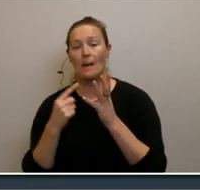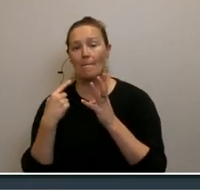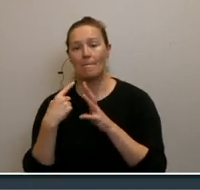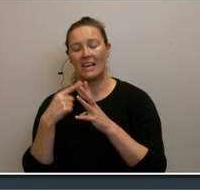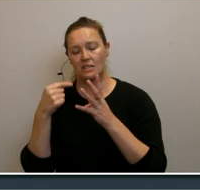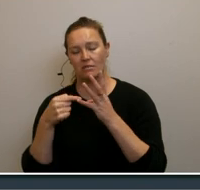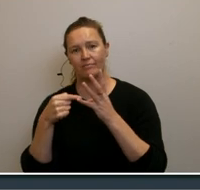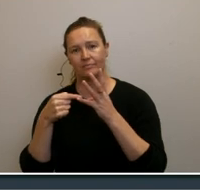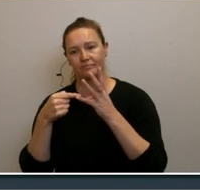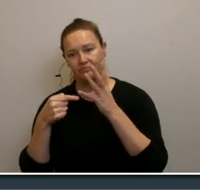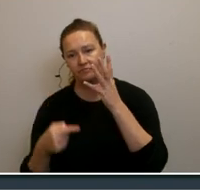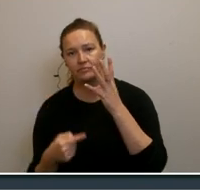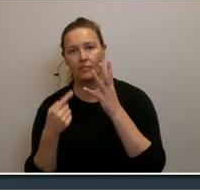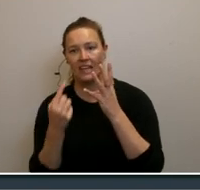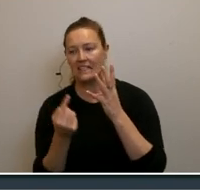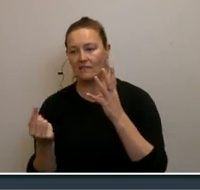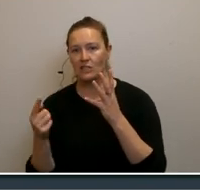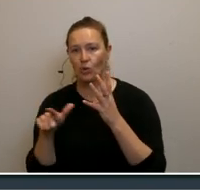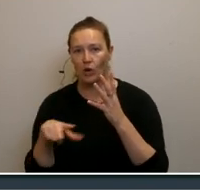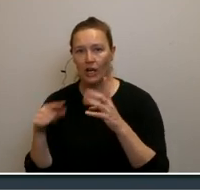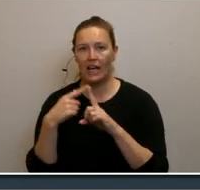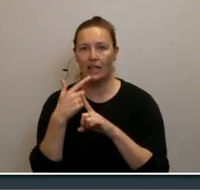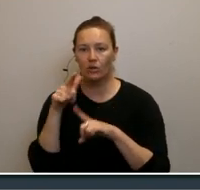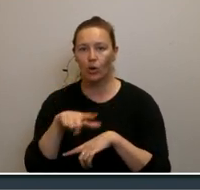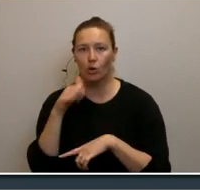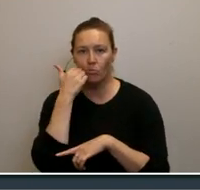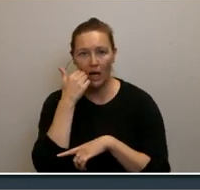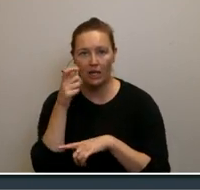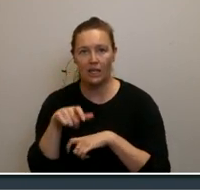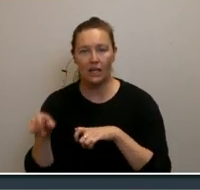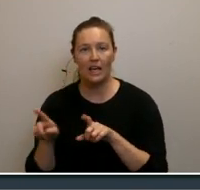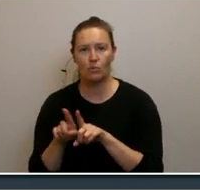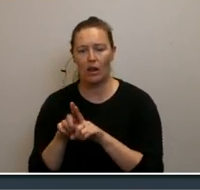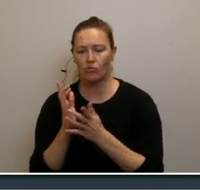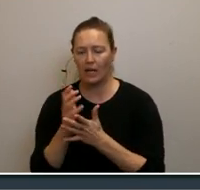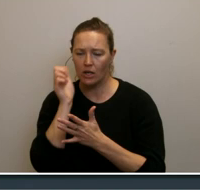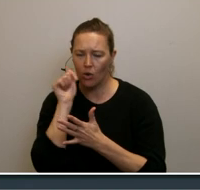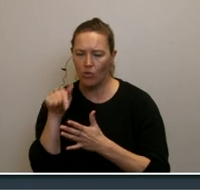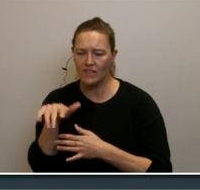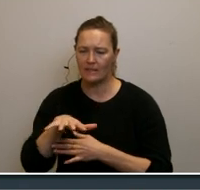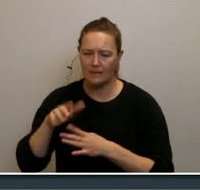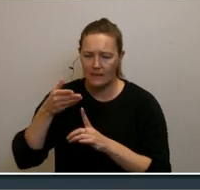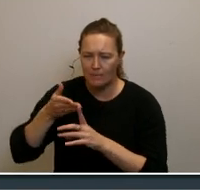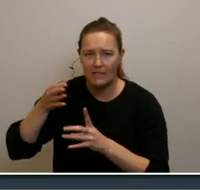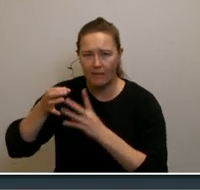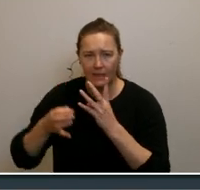numerous individual locals and mana whenua who are intimately familiar with the specifics of this